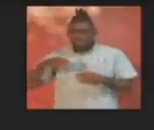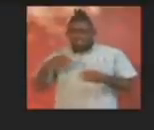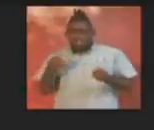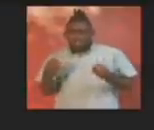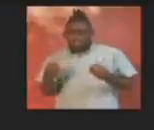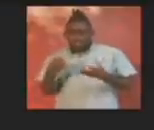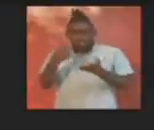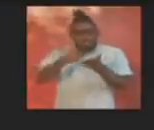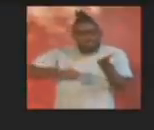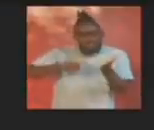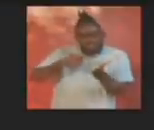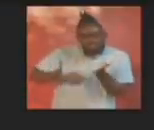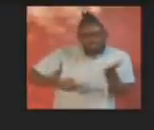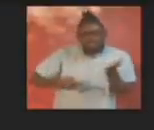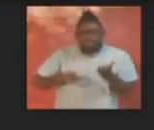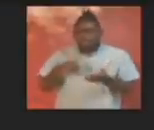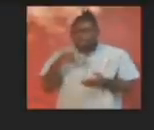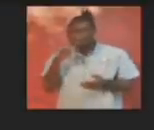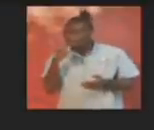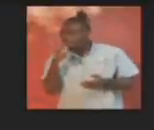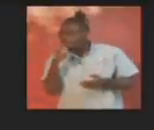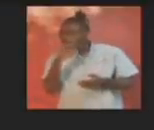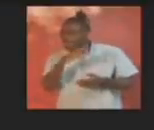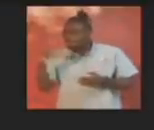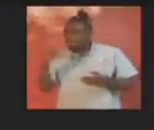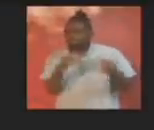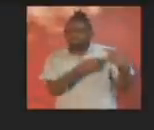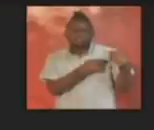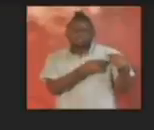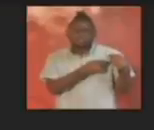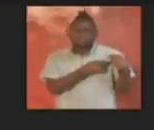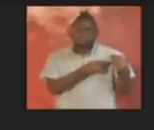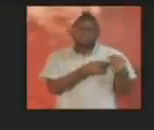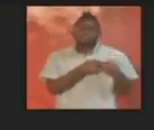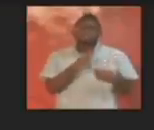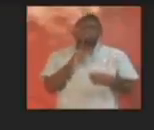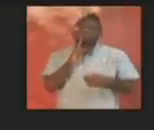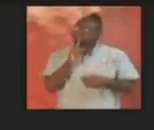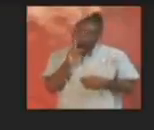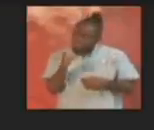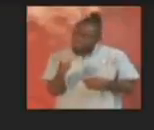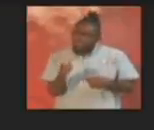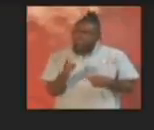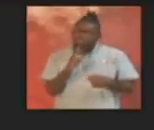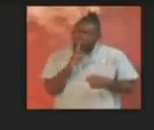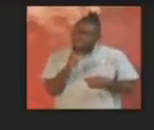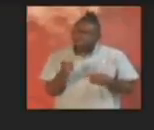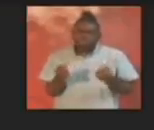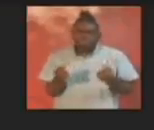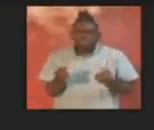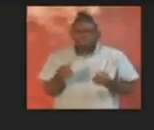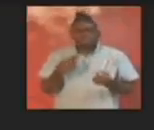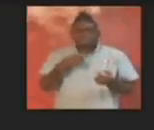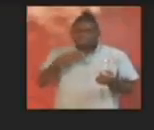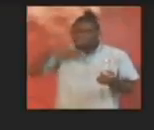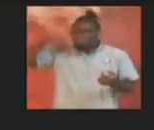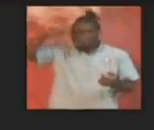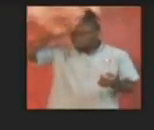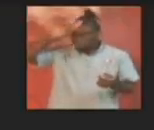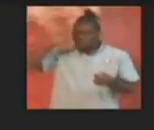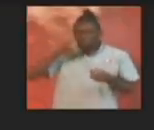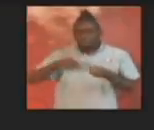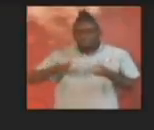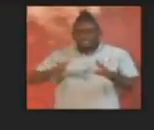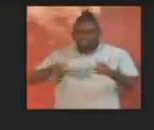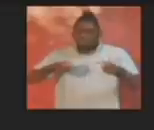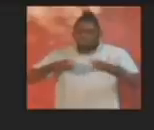of pharmaceutical companies. This is just really, I mean, what do I say? It's a stupid way of running global business or